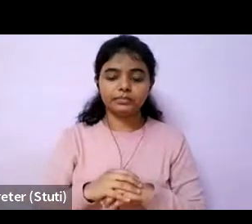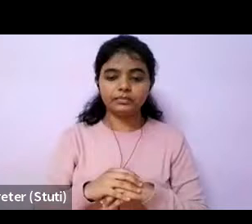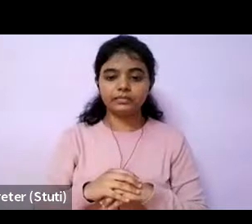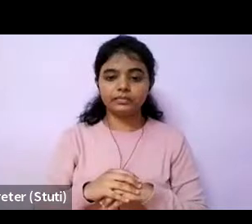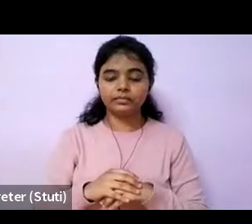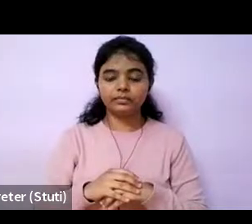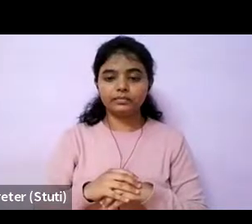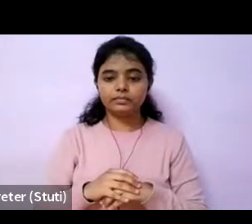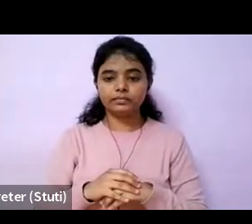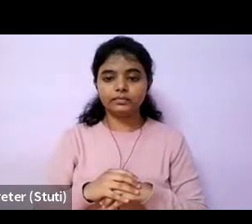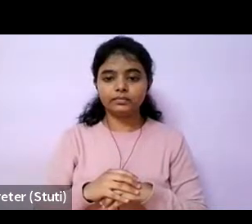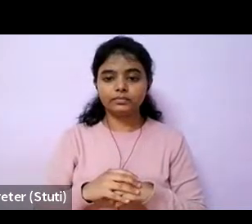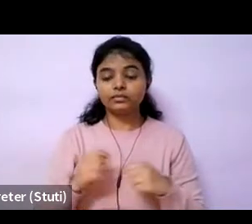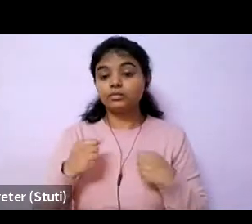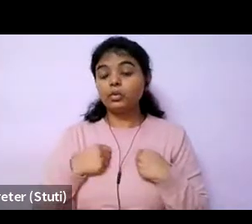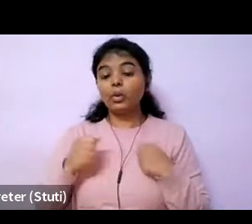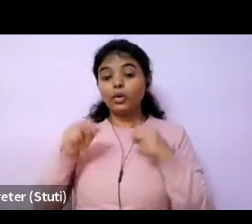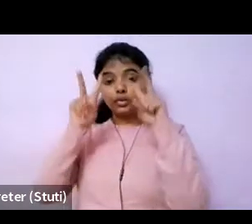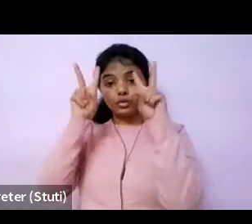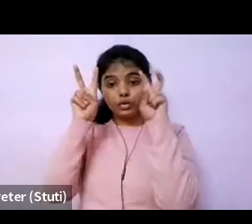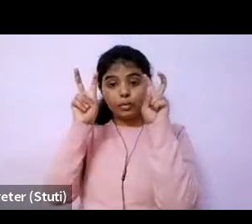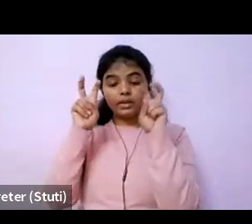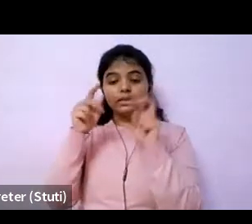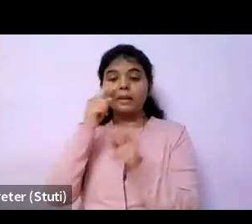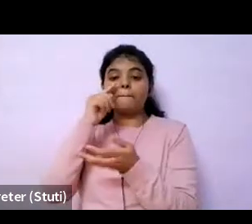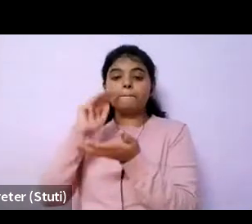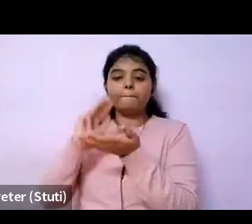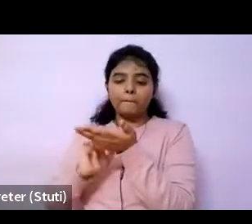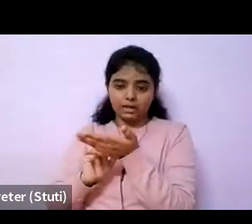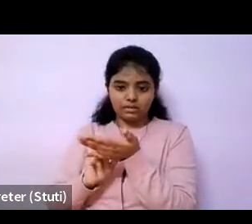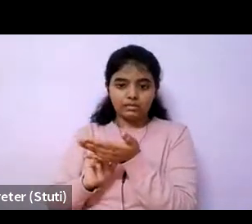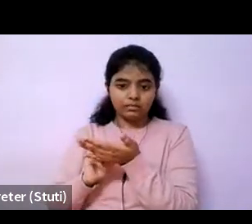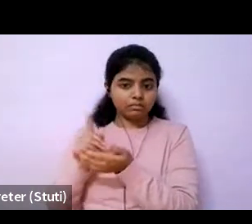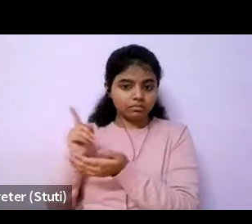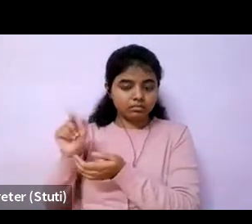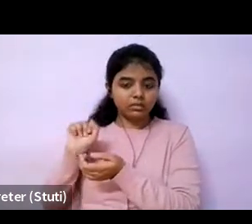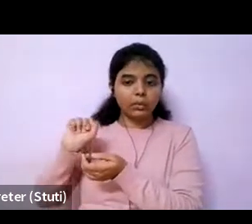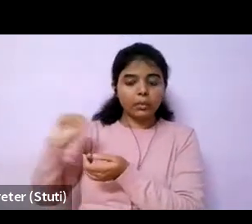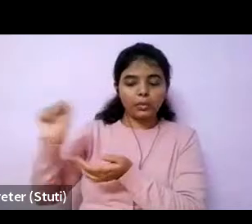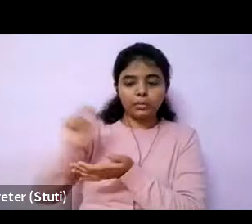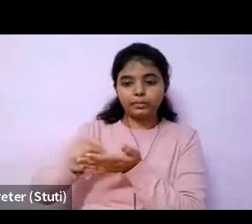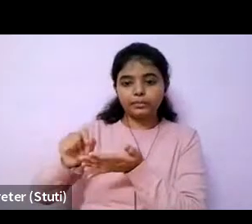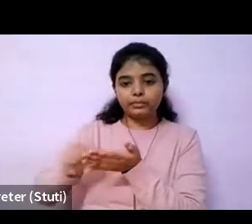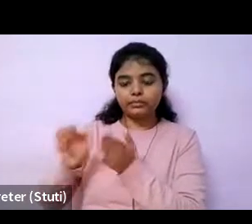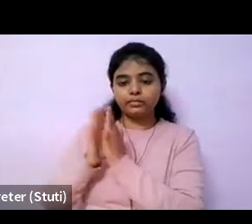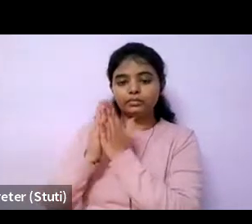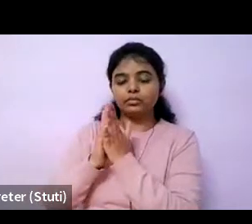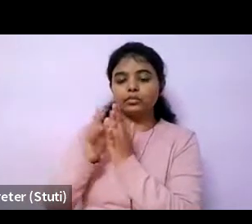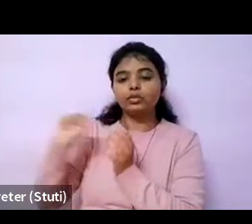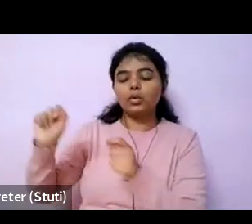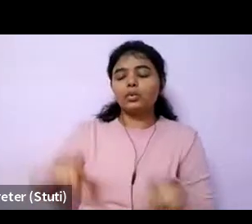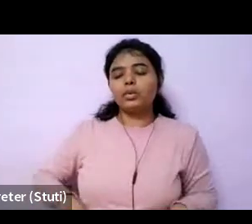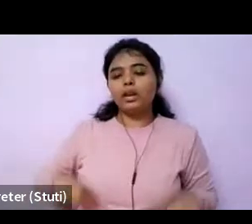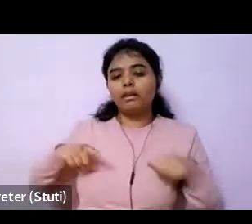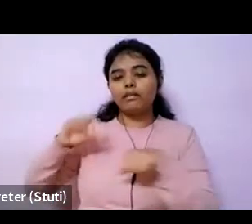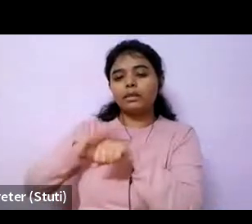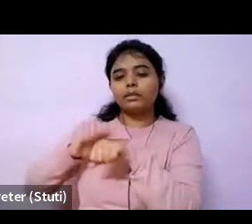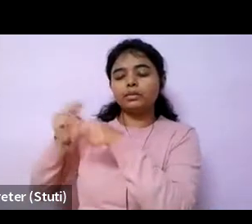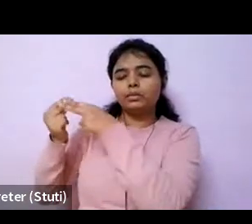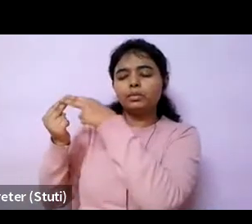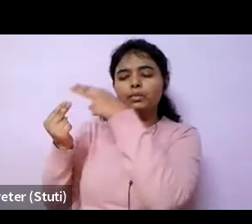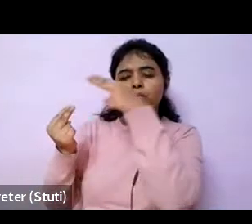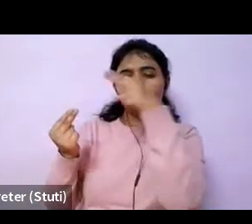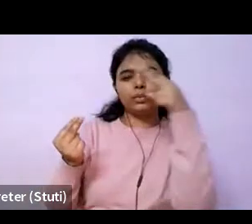Since my paper is on Martineau, in her autobiography, she tells that...